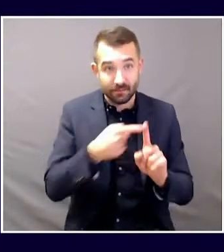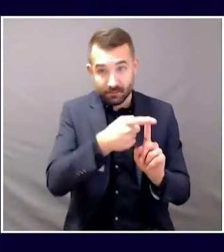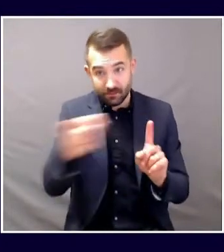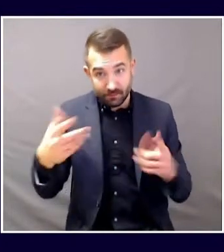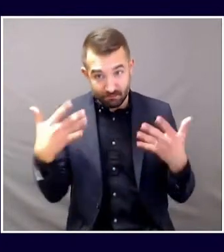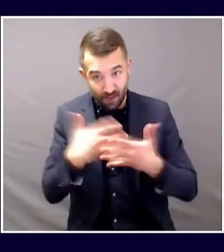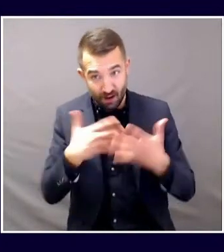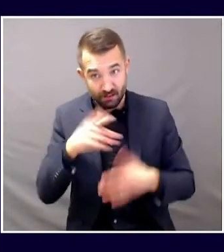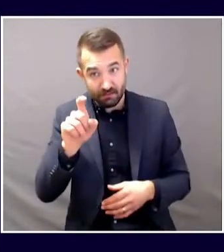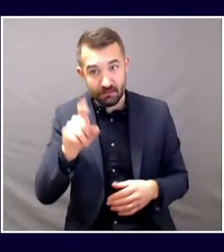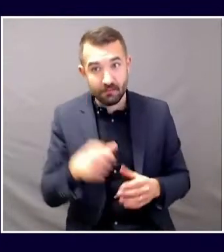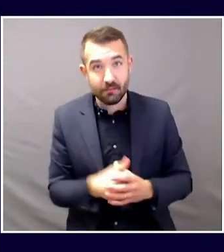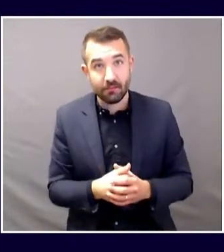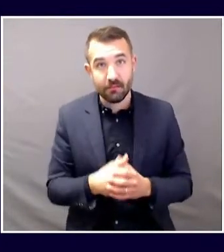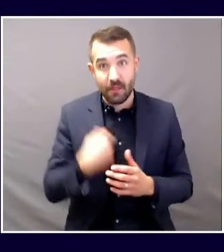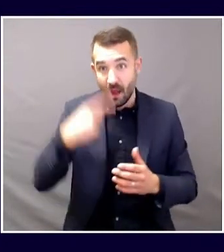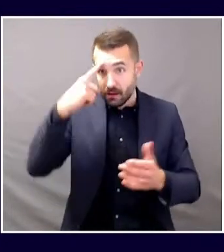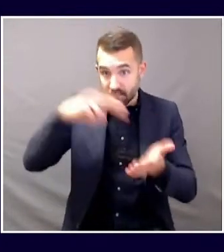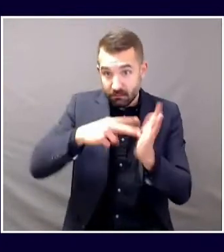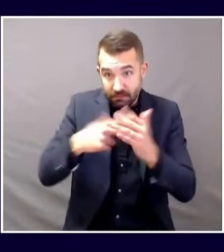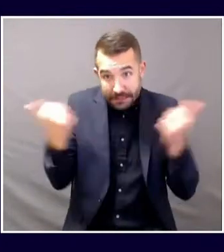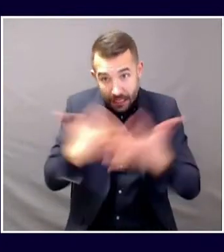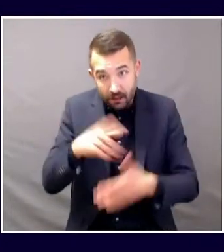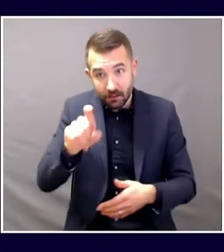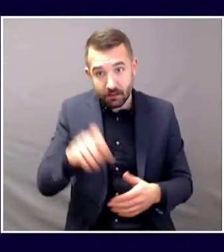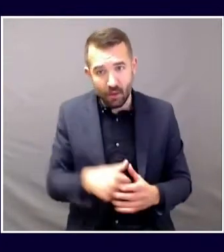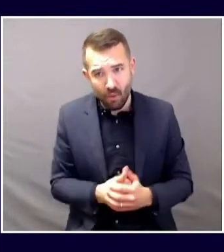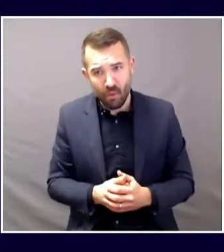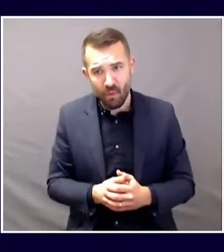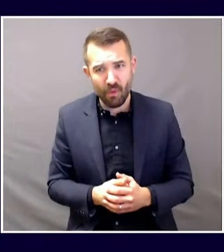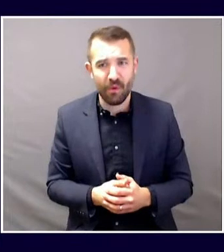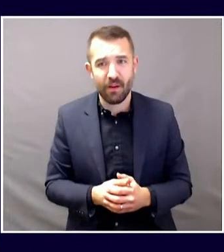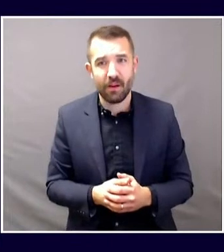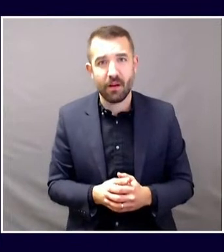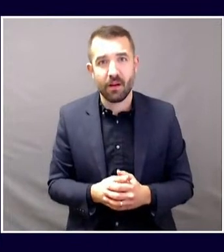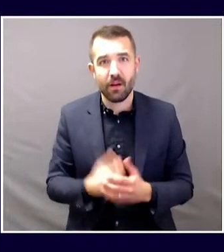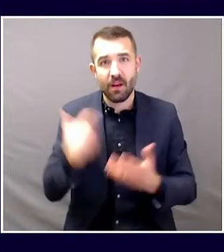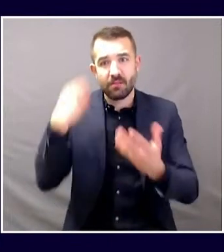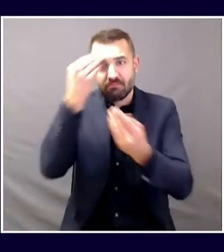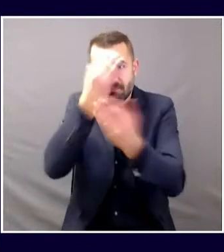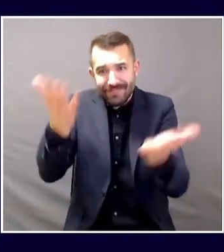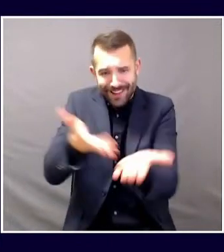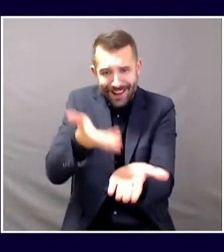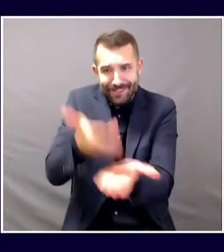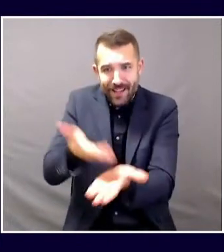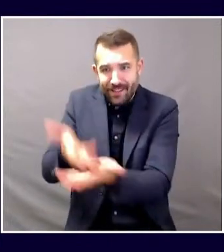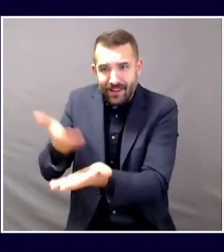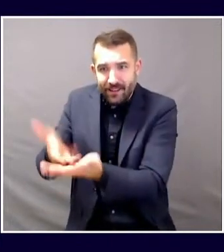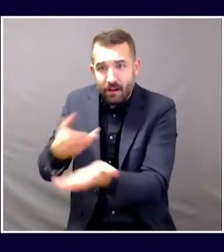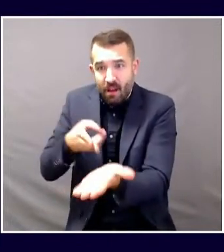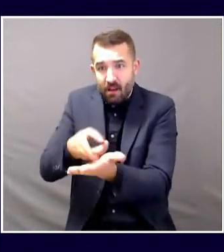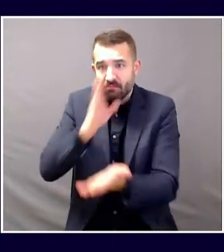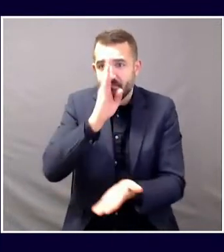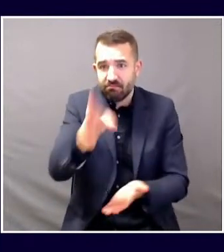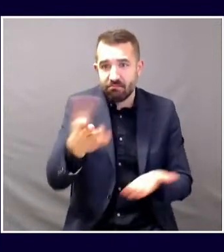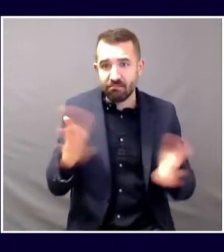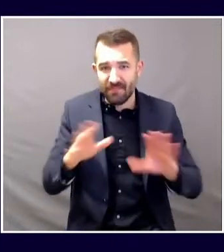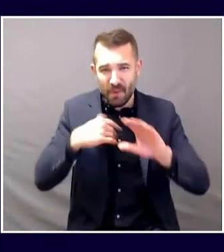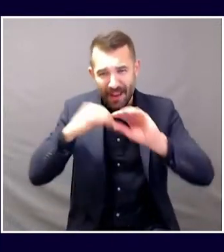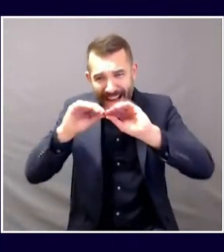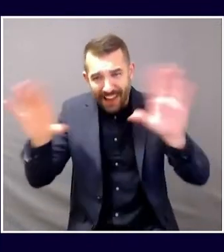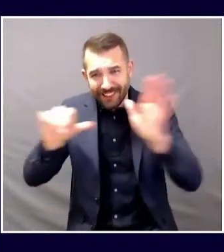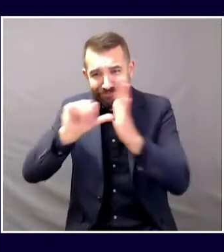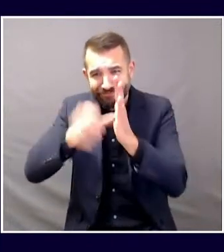is not my intention. I'm just laying it all out. I'm being transparent with you so you can appreciate